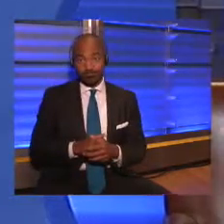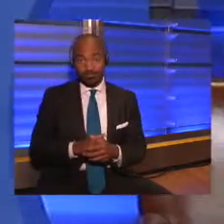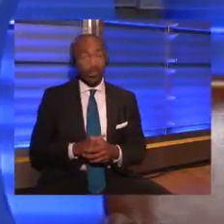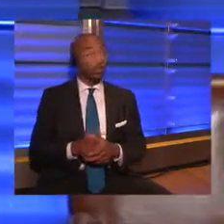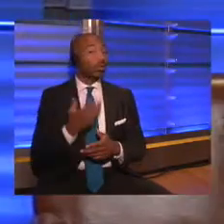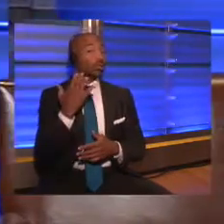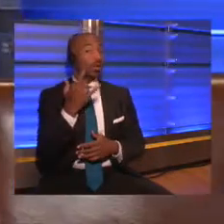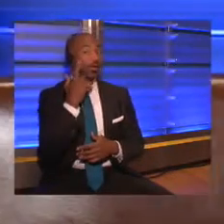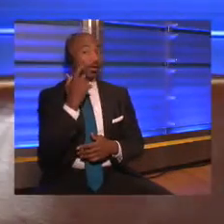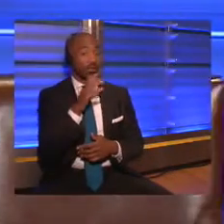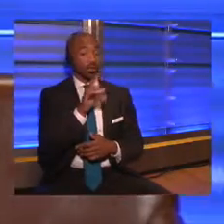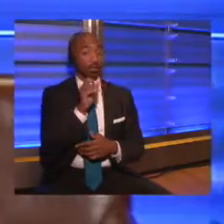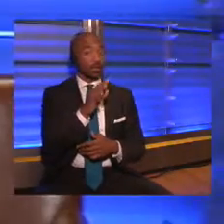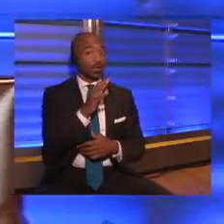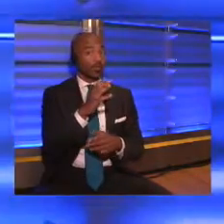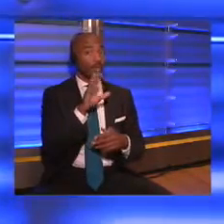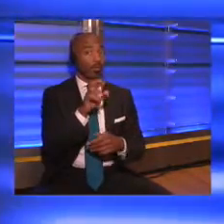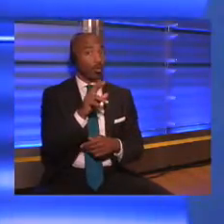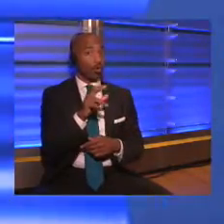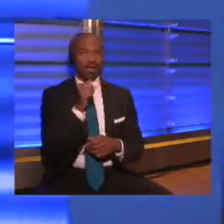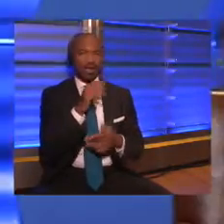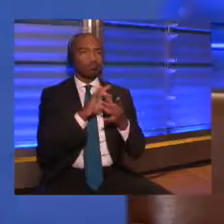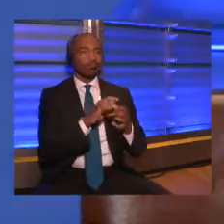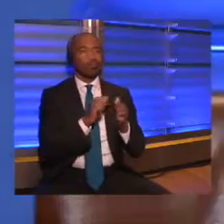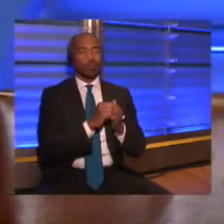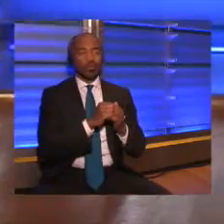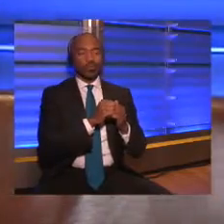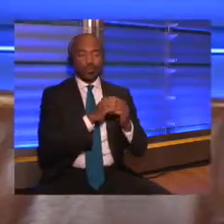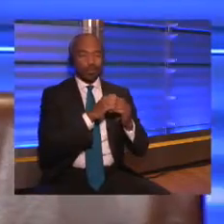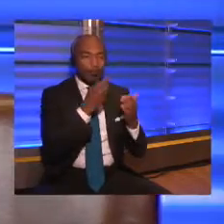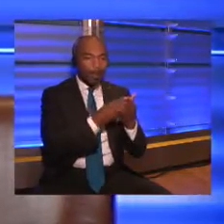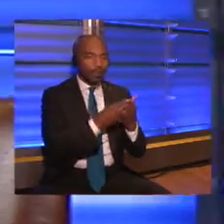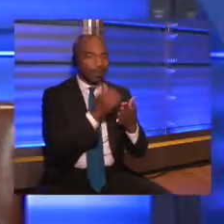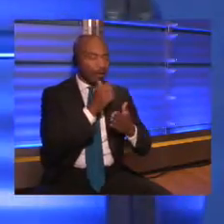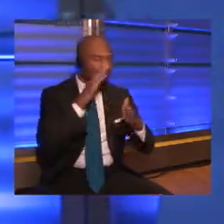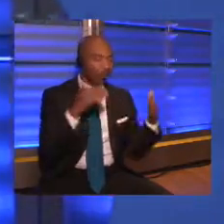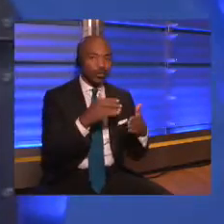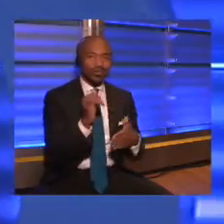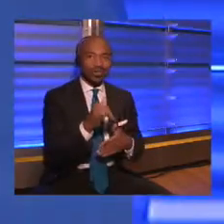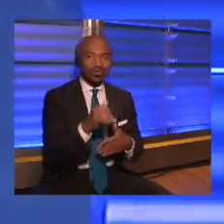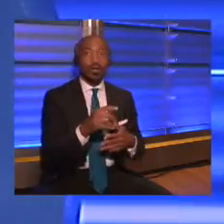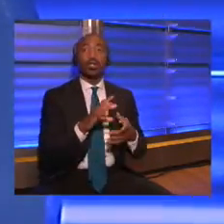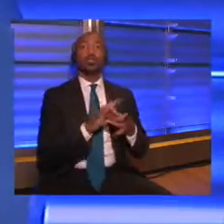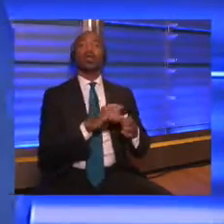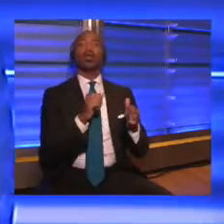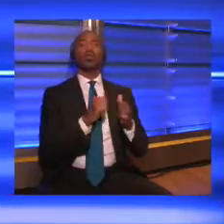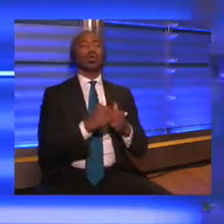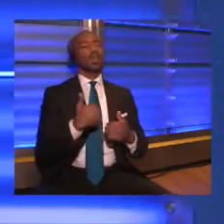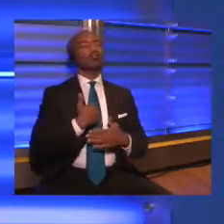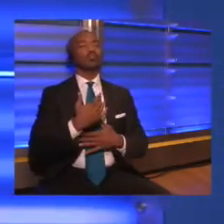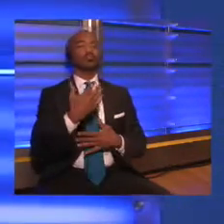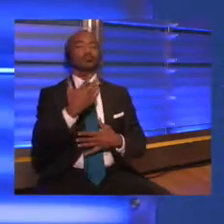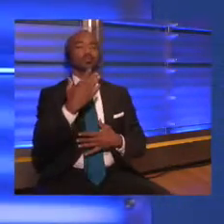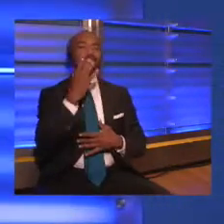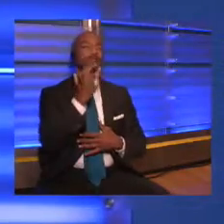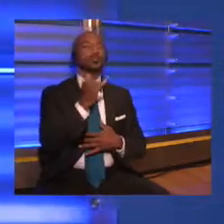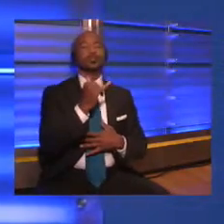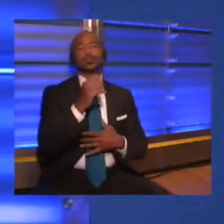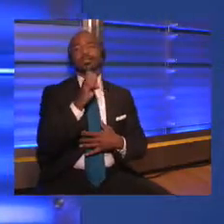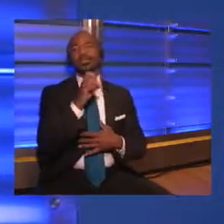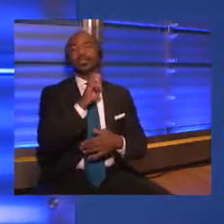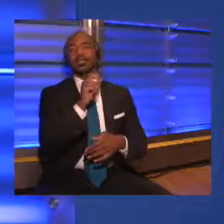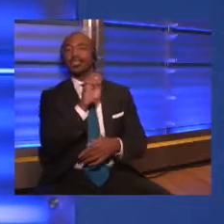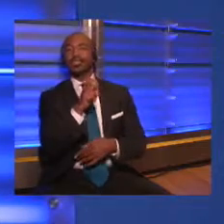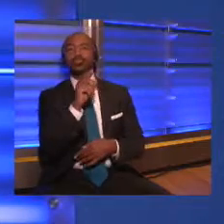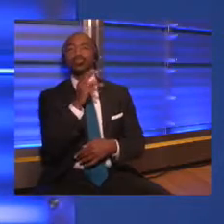Because at the end of the day, Cliff Bar was never about the money. It was always first and foremost about creating great-tasting energy bars that people wanted